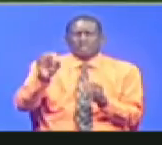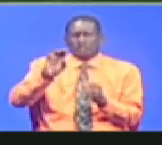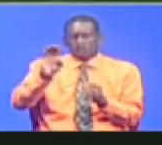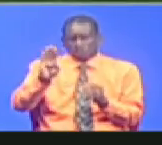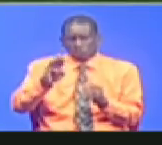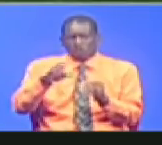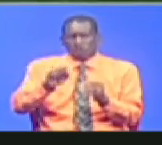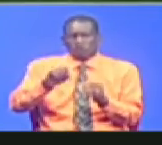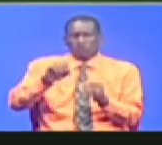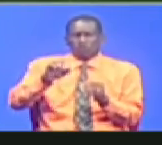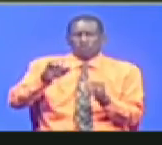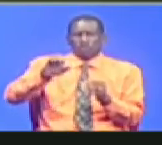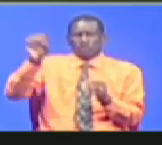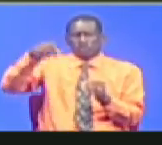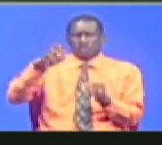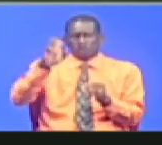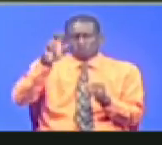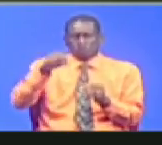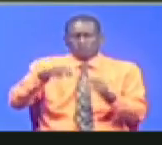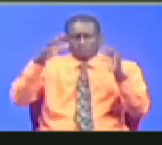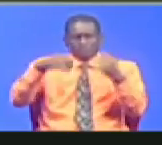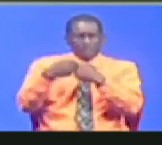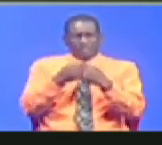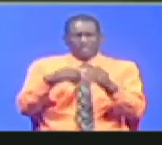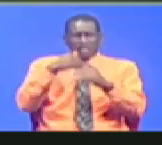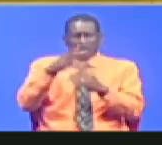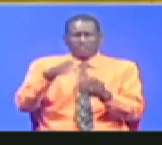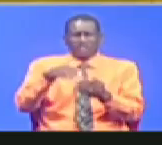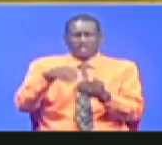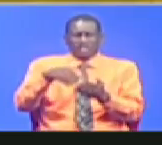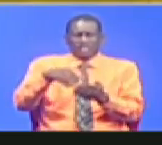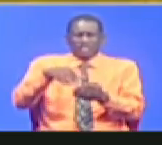major blow to coach Paul Bitok's composition of the squad after she twisted her ankle.